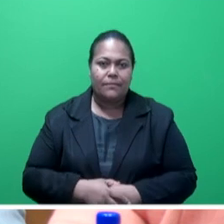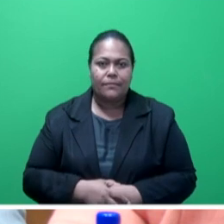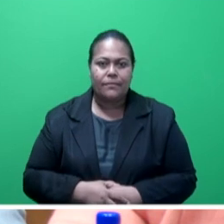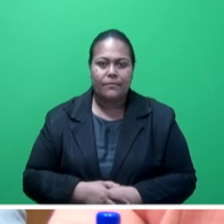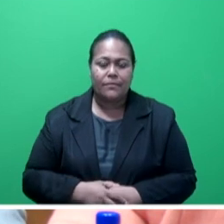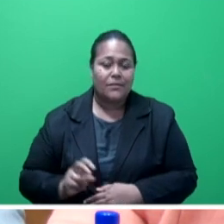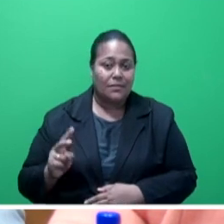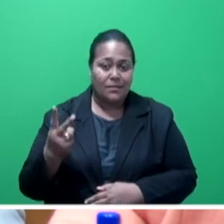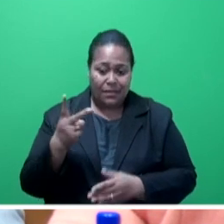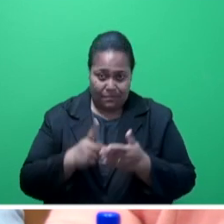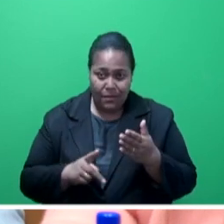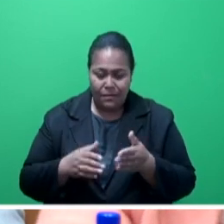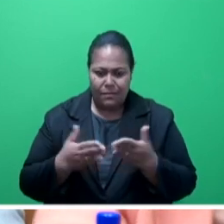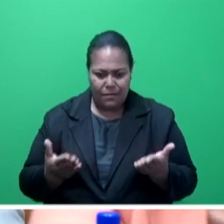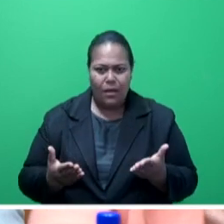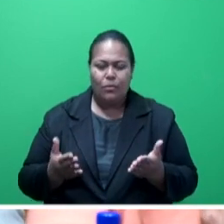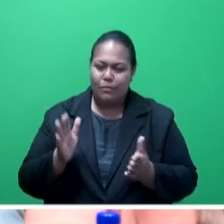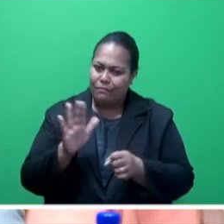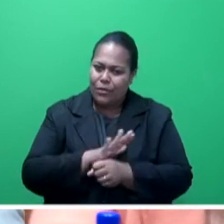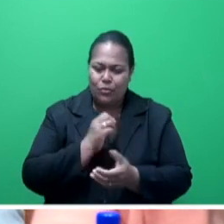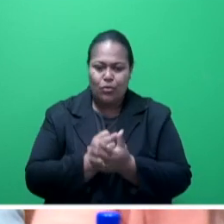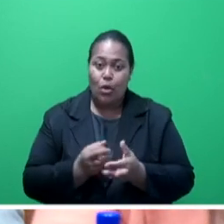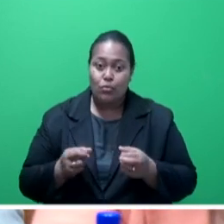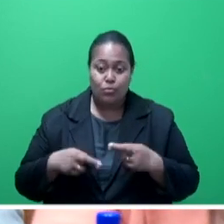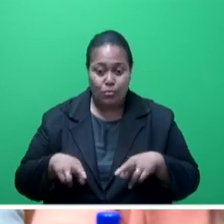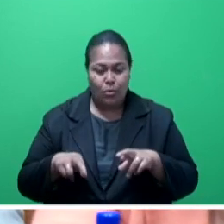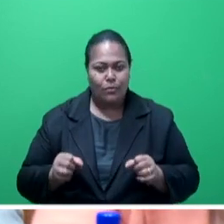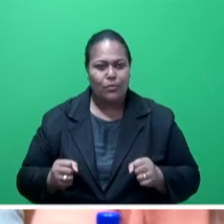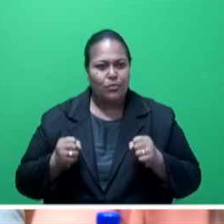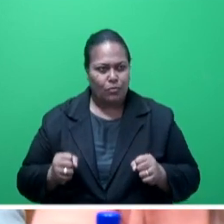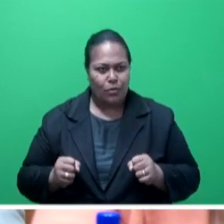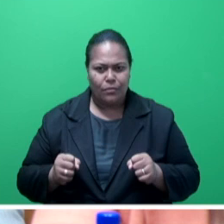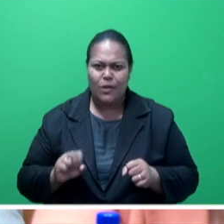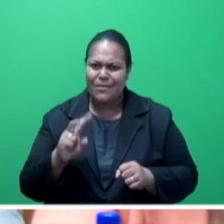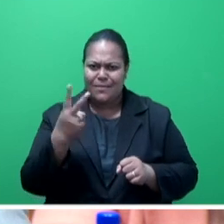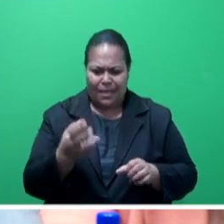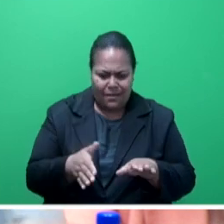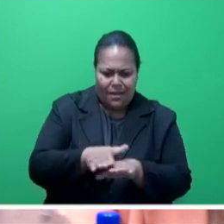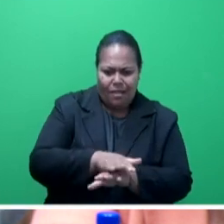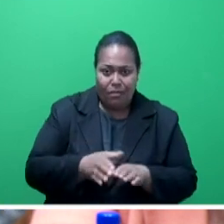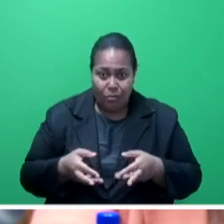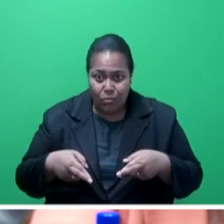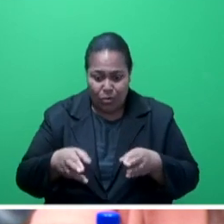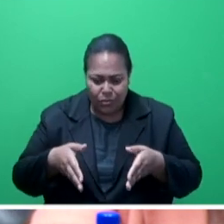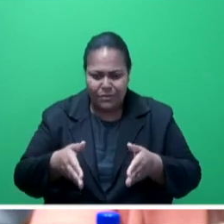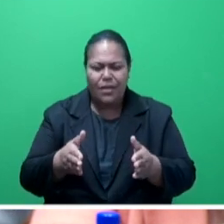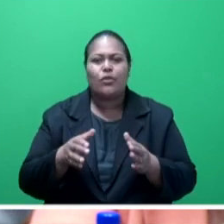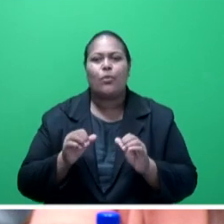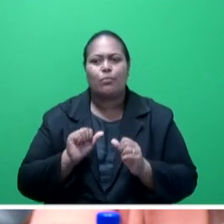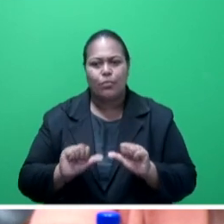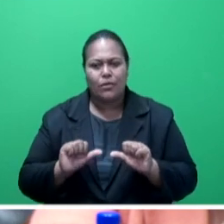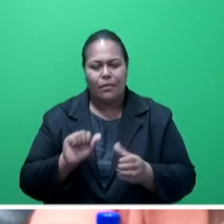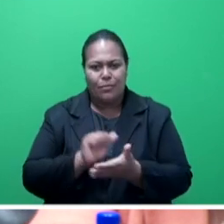second phase will give resilience to the roads. The second coat of the seal will protect the road pavement from rainfall intensity that is brought about by